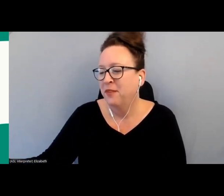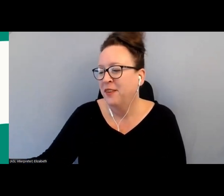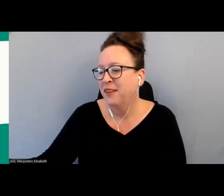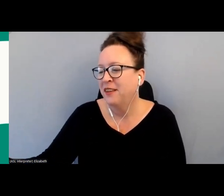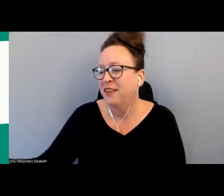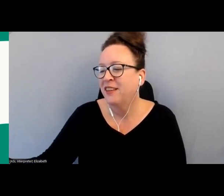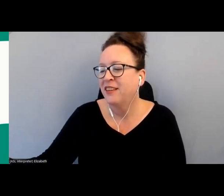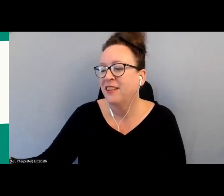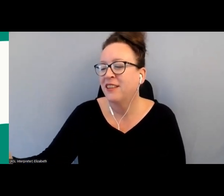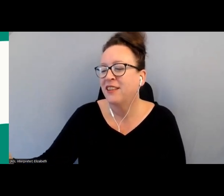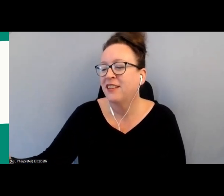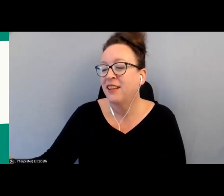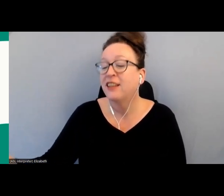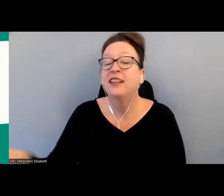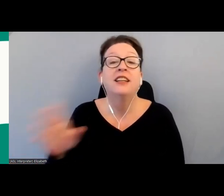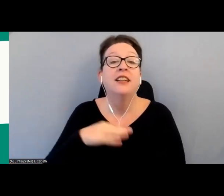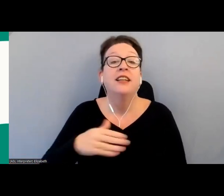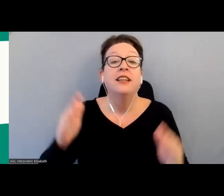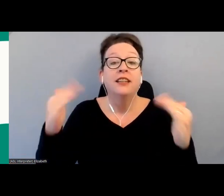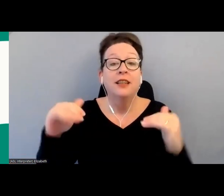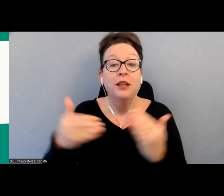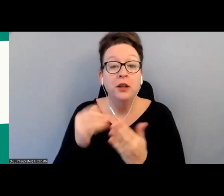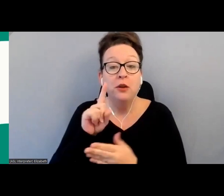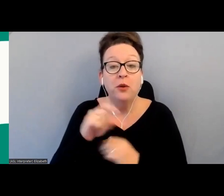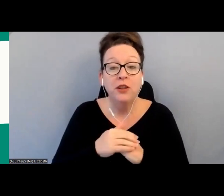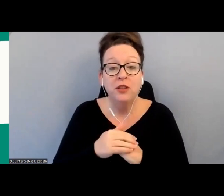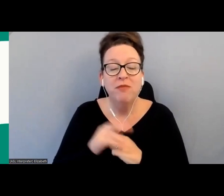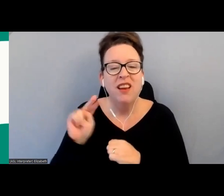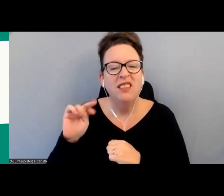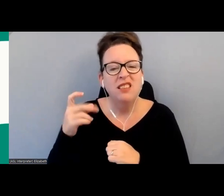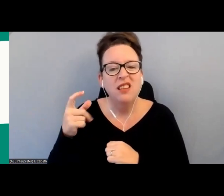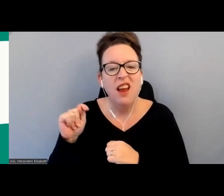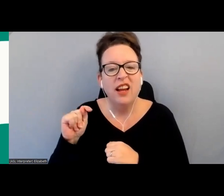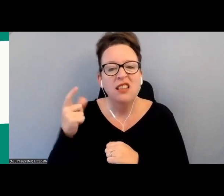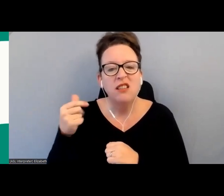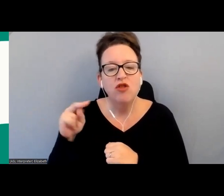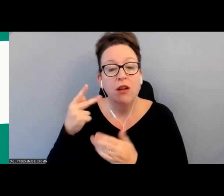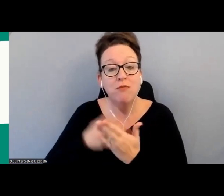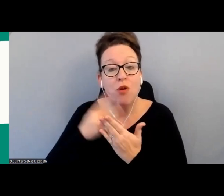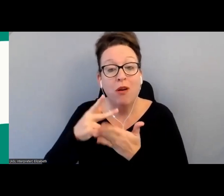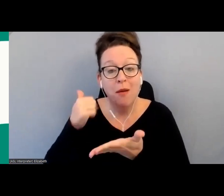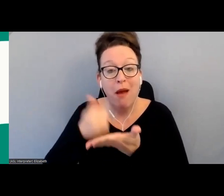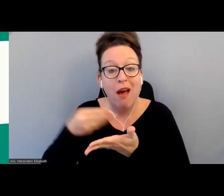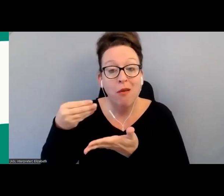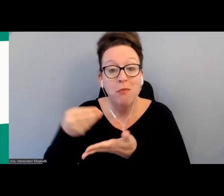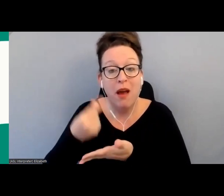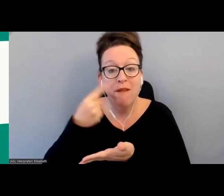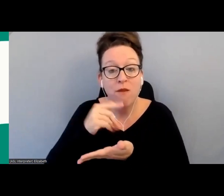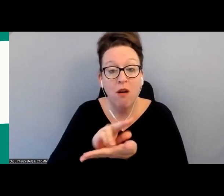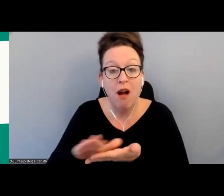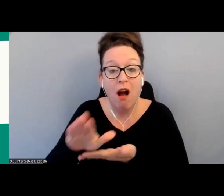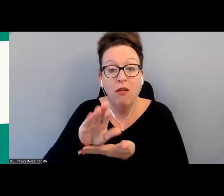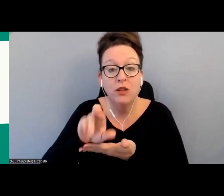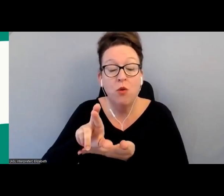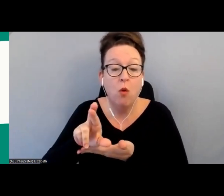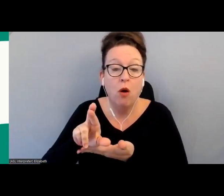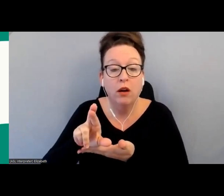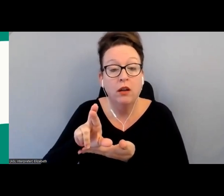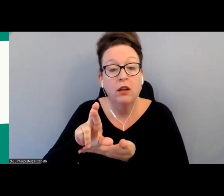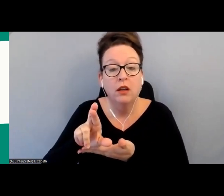Does the Next Gen program assist with college or training expenses like vocational rehab